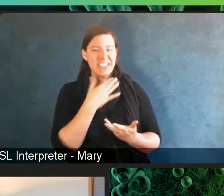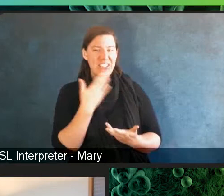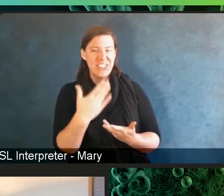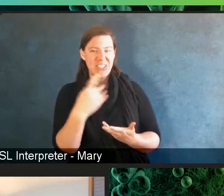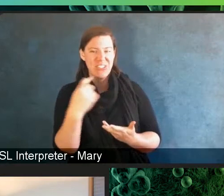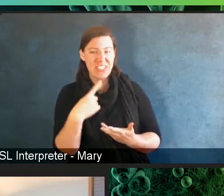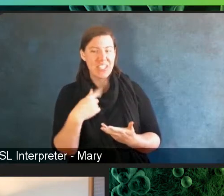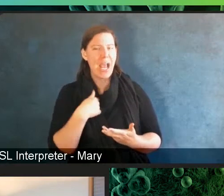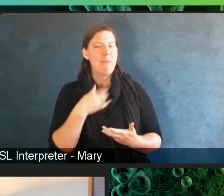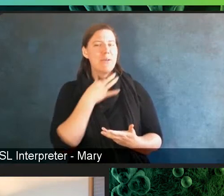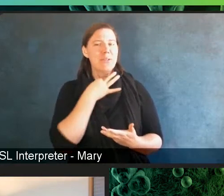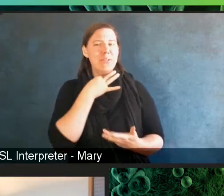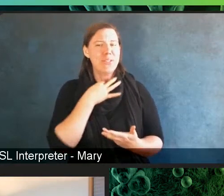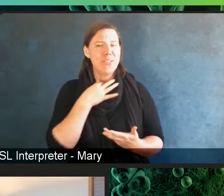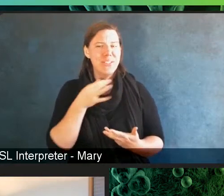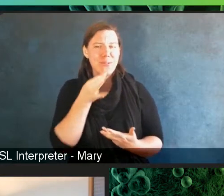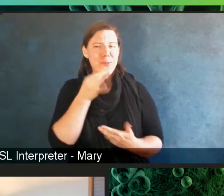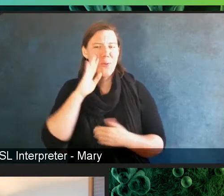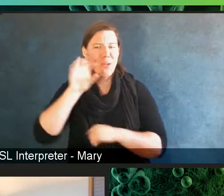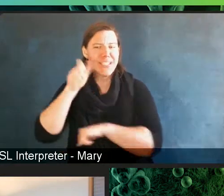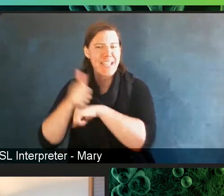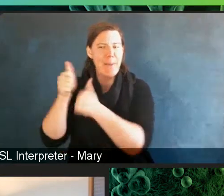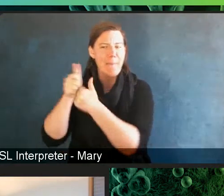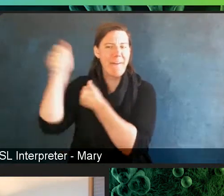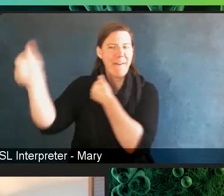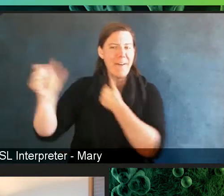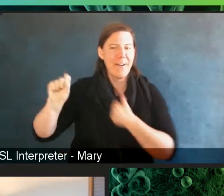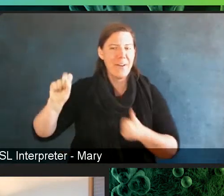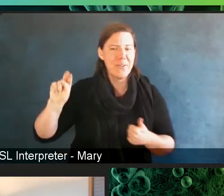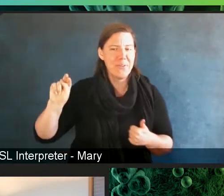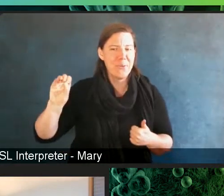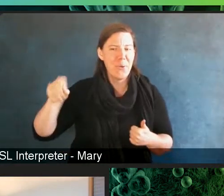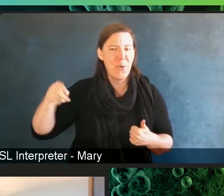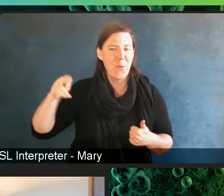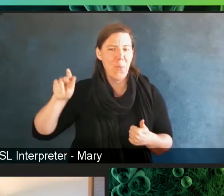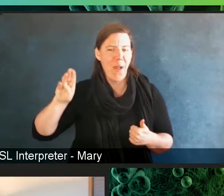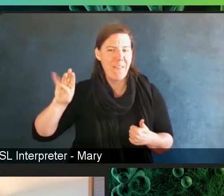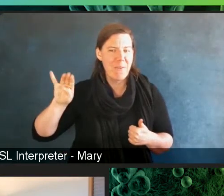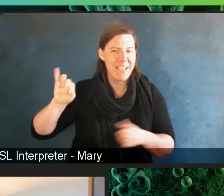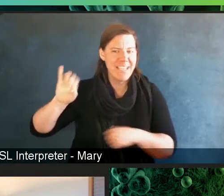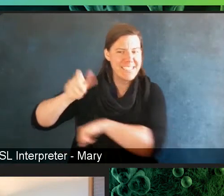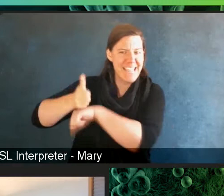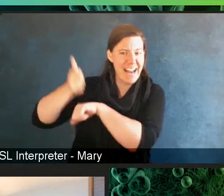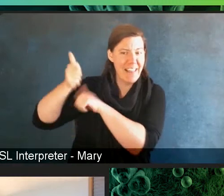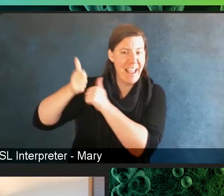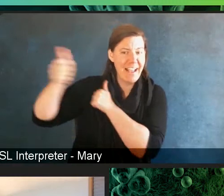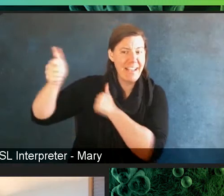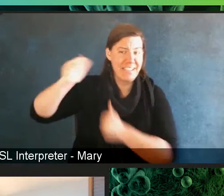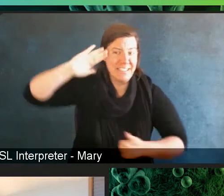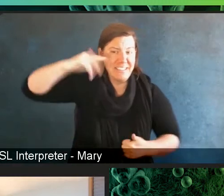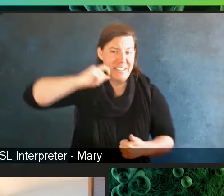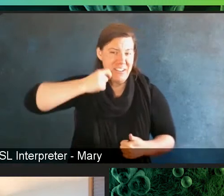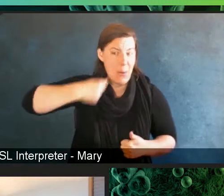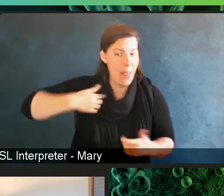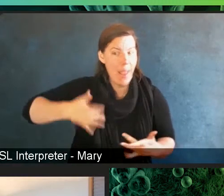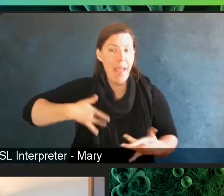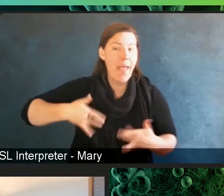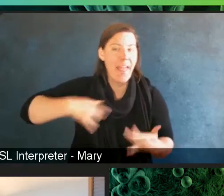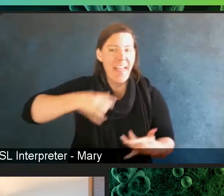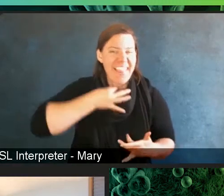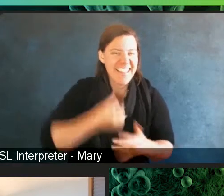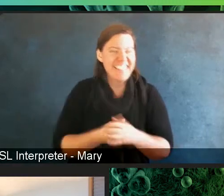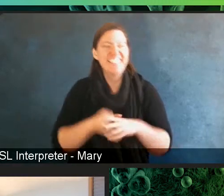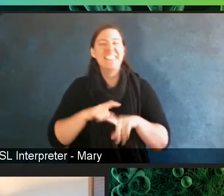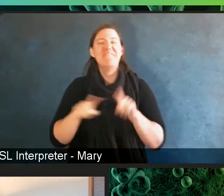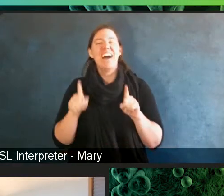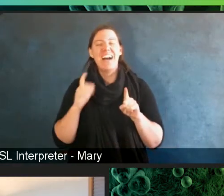Sounds like a great environment. I think the answer is sort of yes and no. So in theory, a lot of the computational work that I could do, that my lab can do,